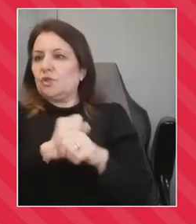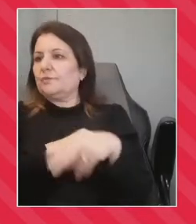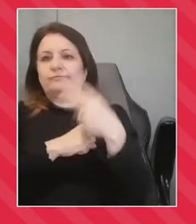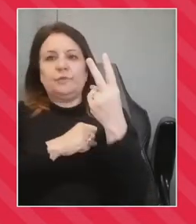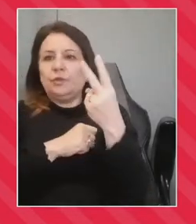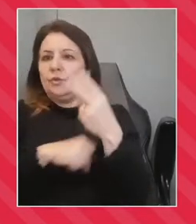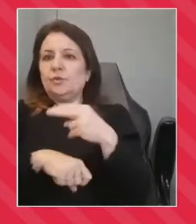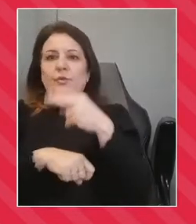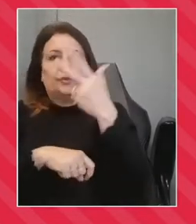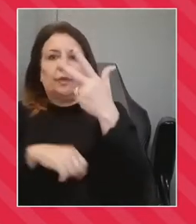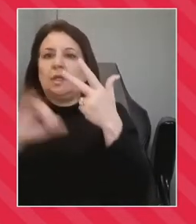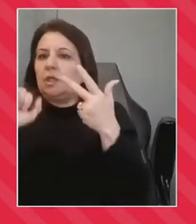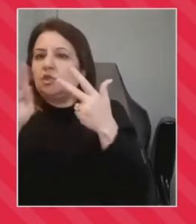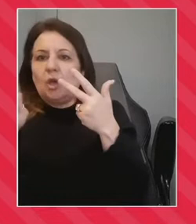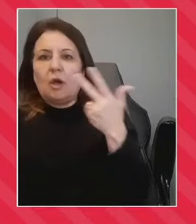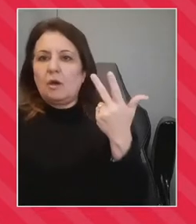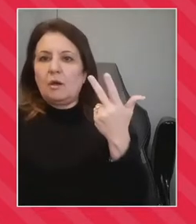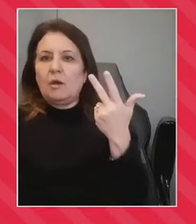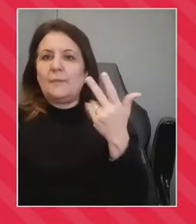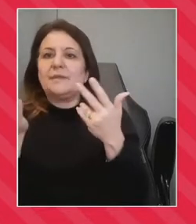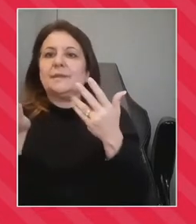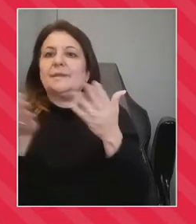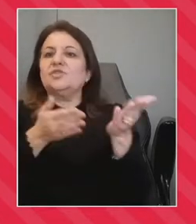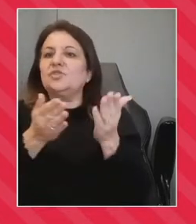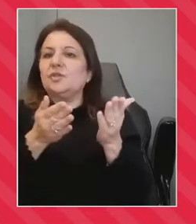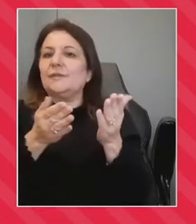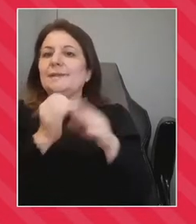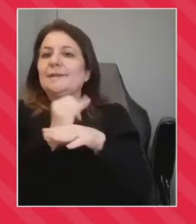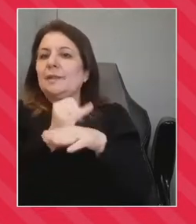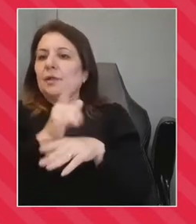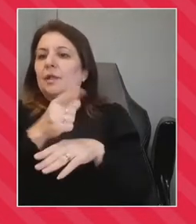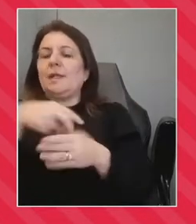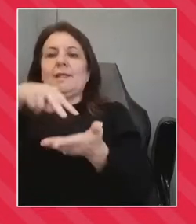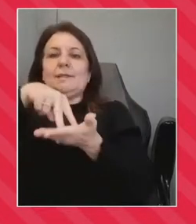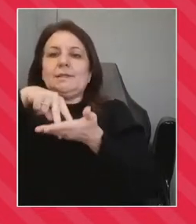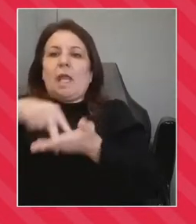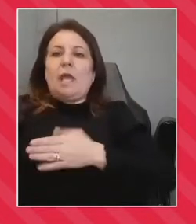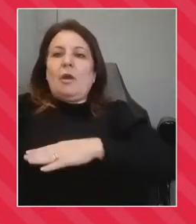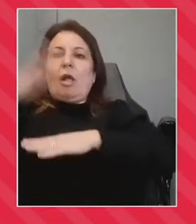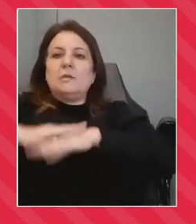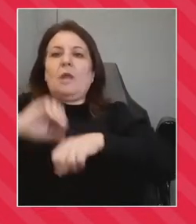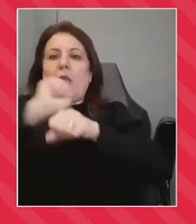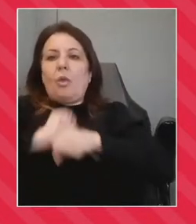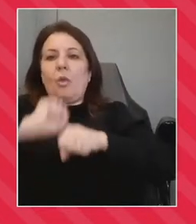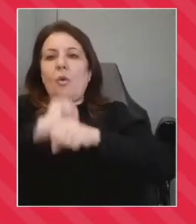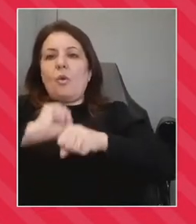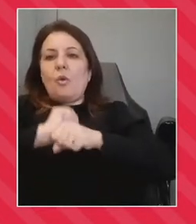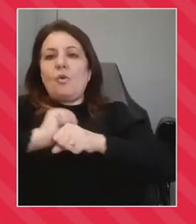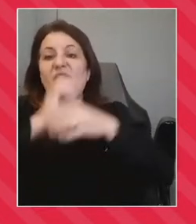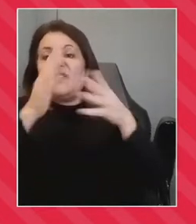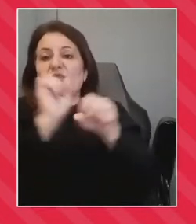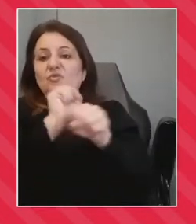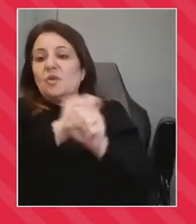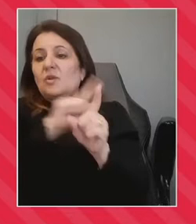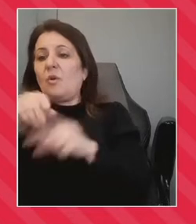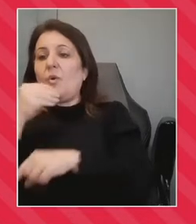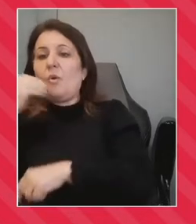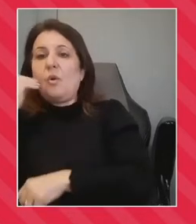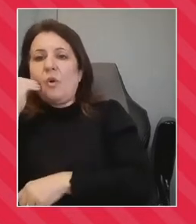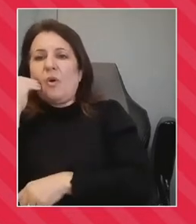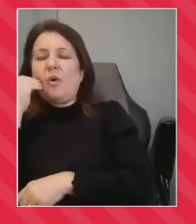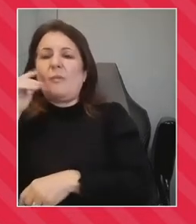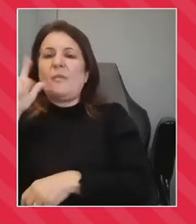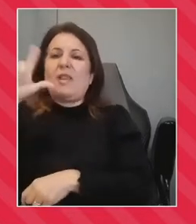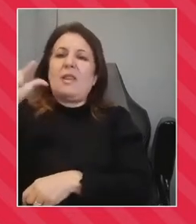jobs in the service industry, who stands on their feet all day, who comes home at the end of the day with aching legs and